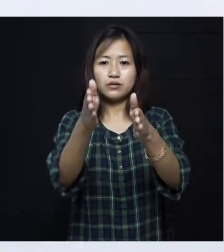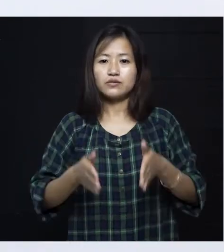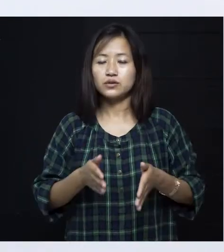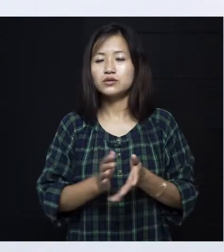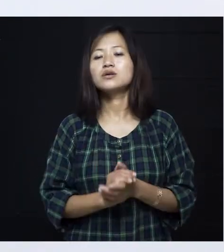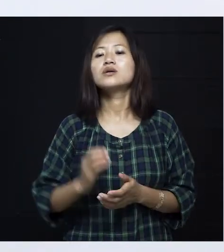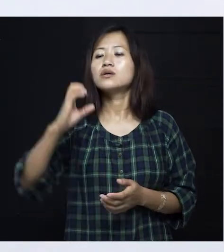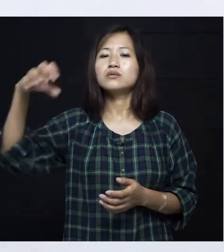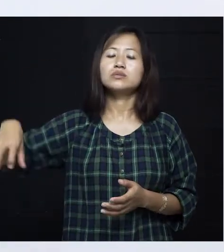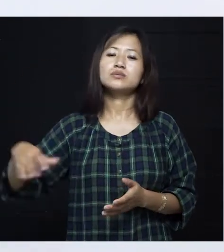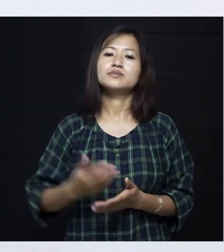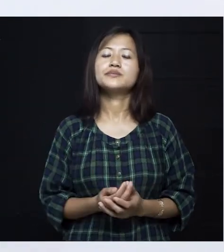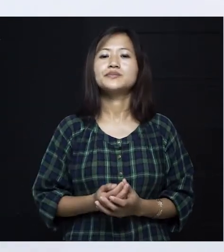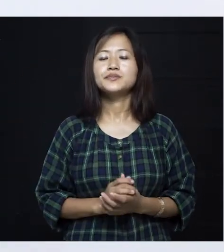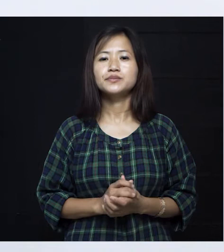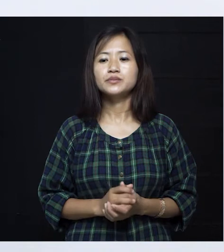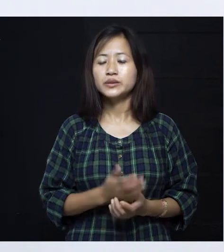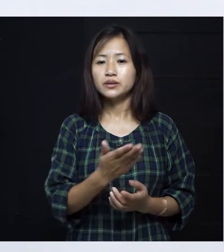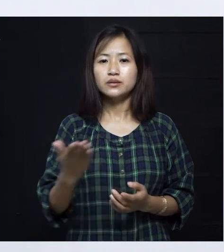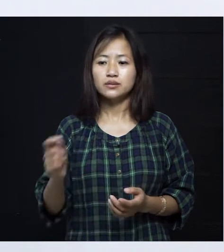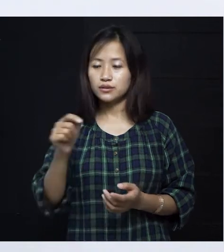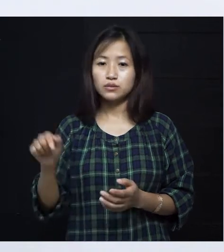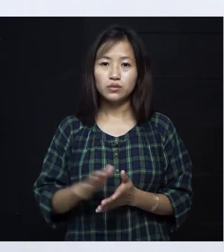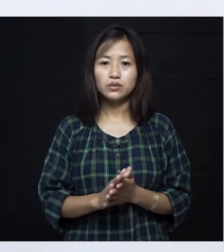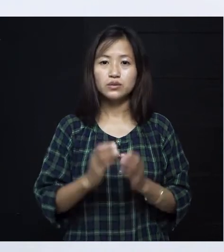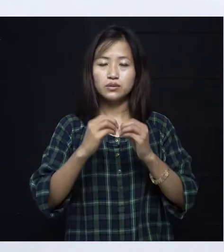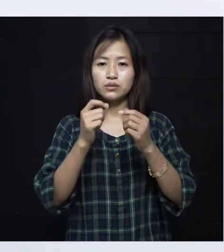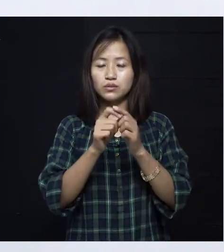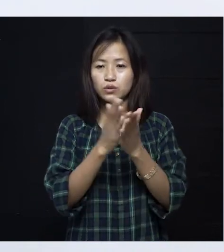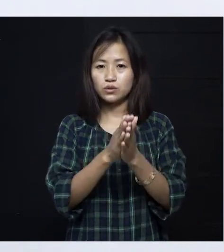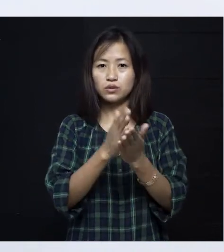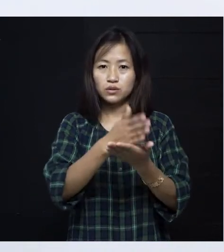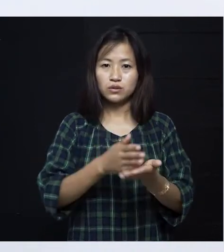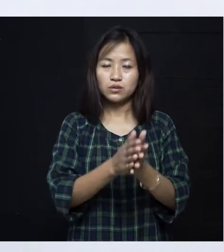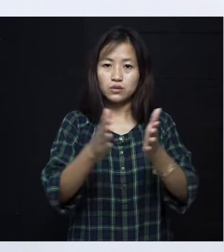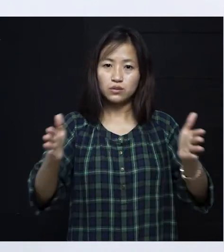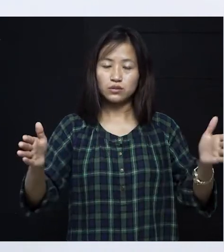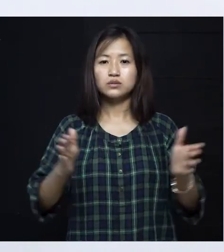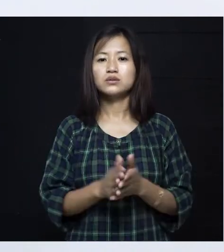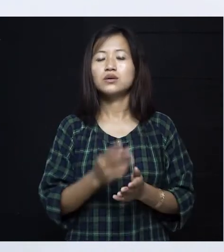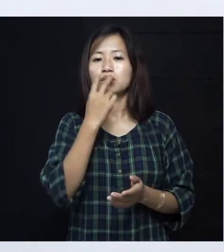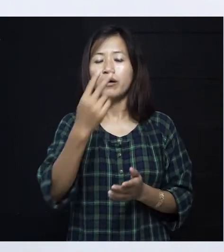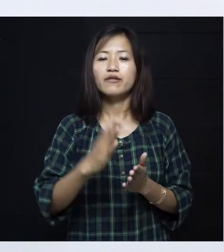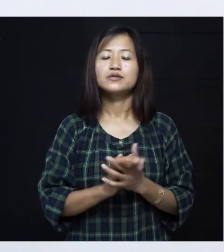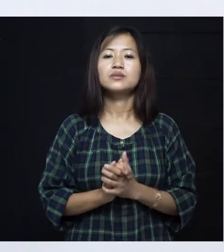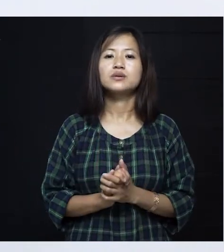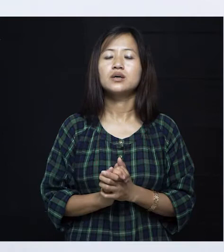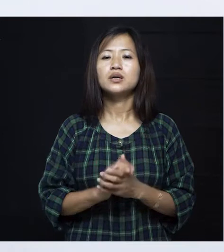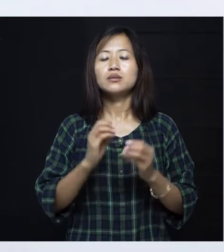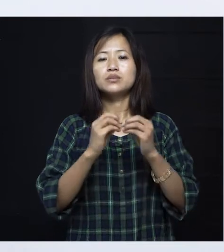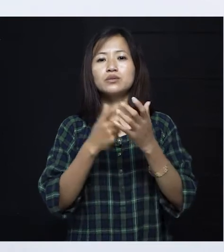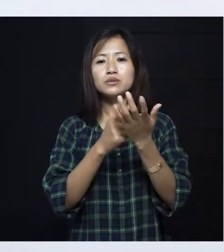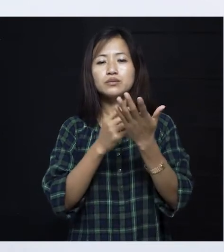the border roads. Okay, and this border roads, they are again looked after, they are maintained and looked after by